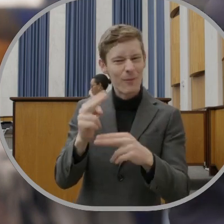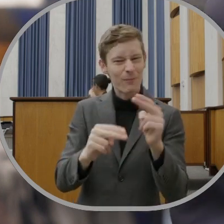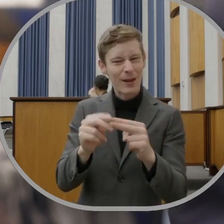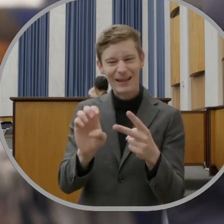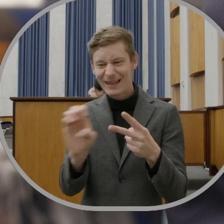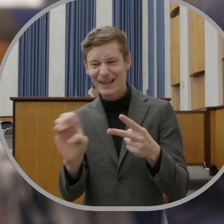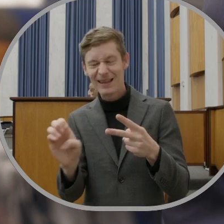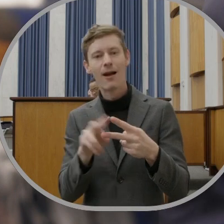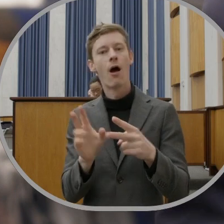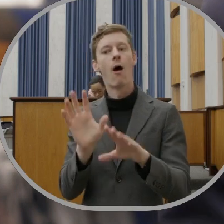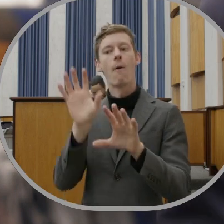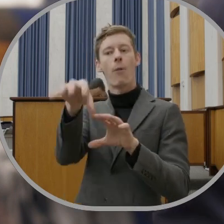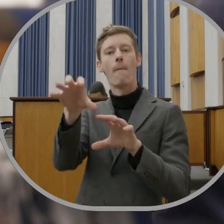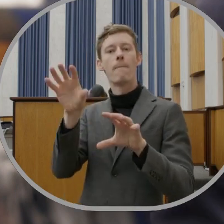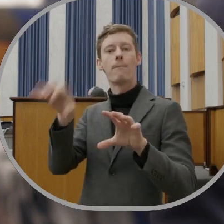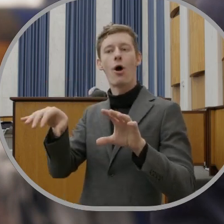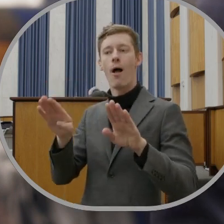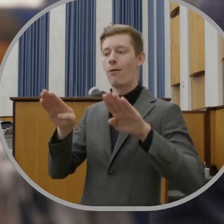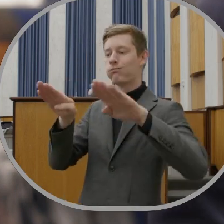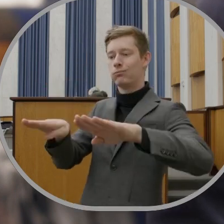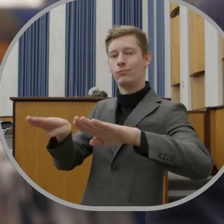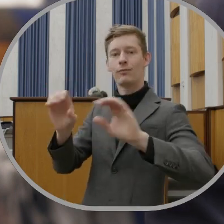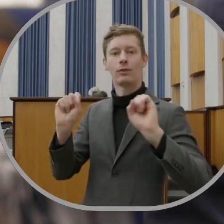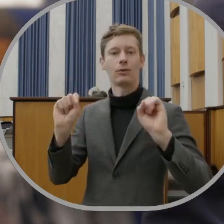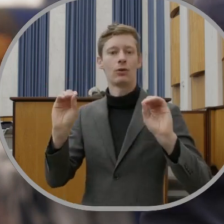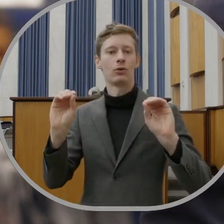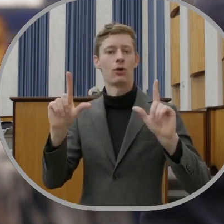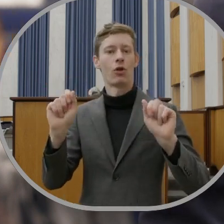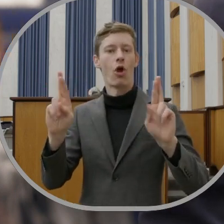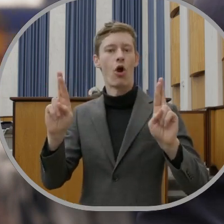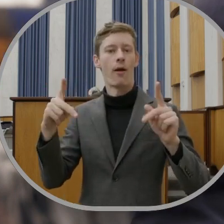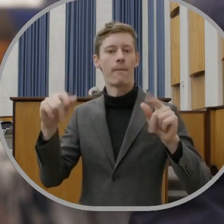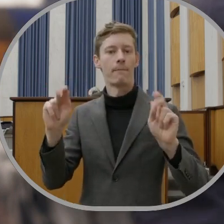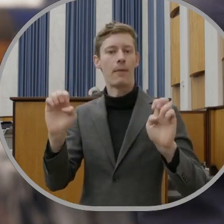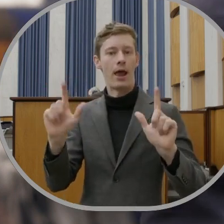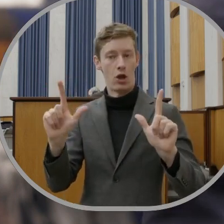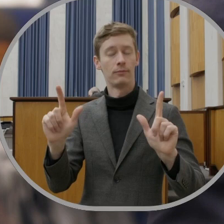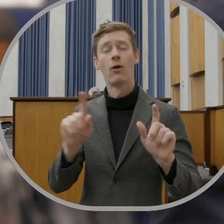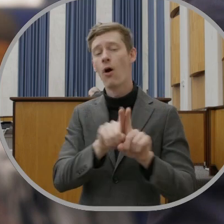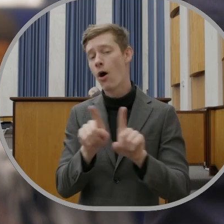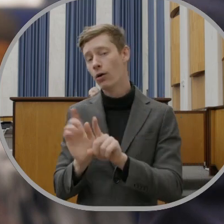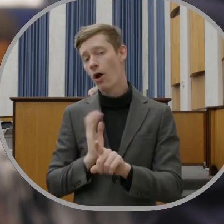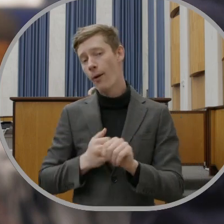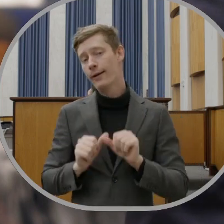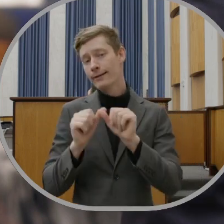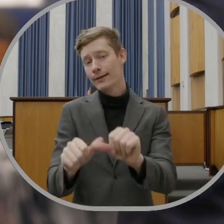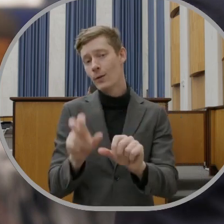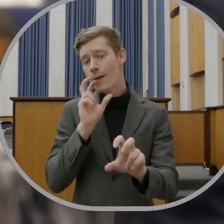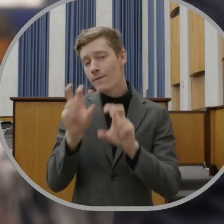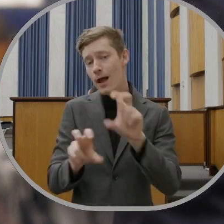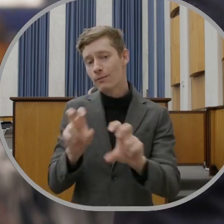also committed to improving every corner of our great city through our strategic capital investments that reflect our